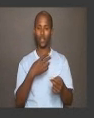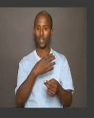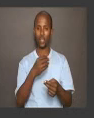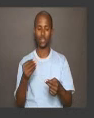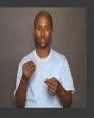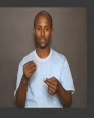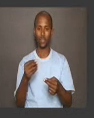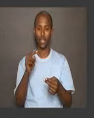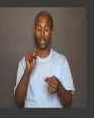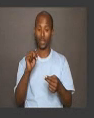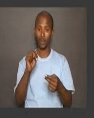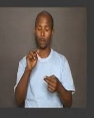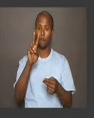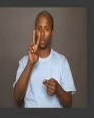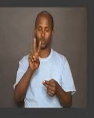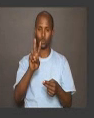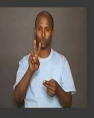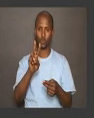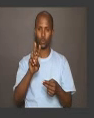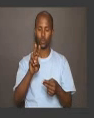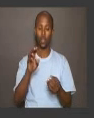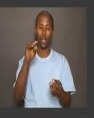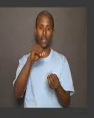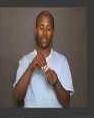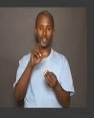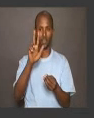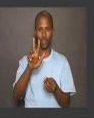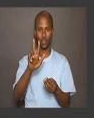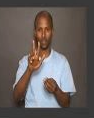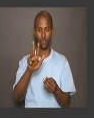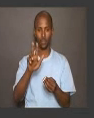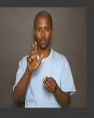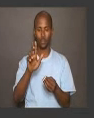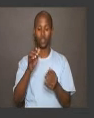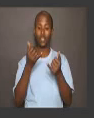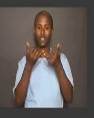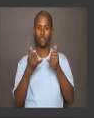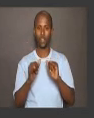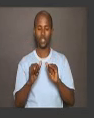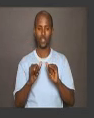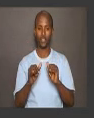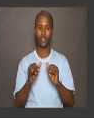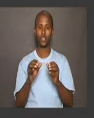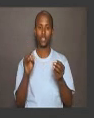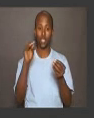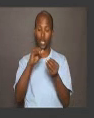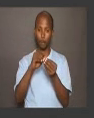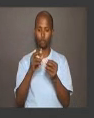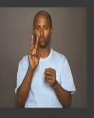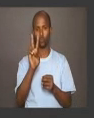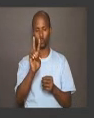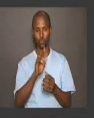n by 2, adding 3, and dividing the sum by